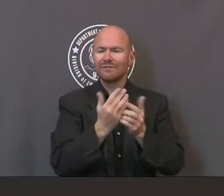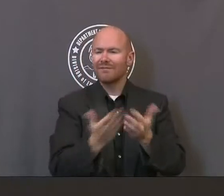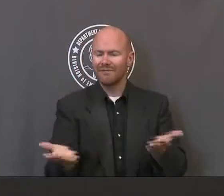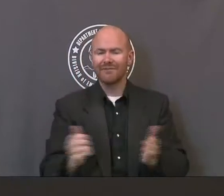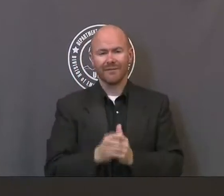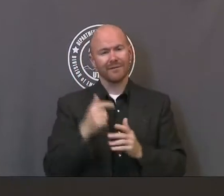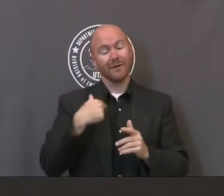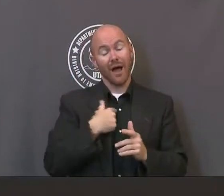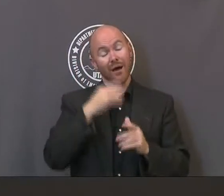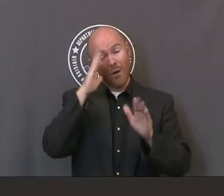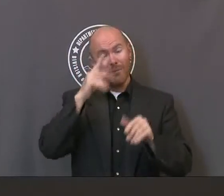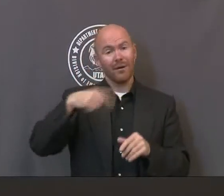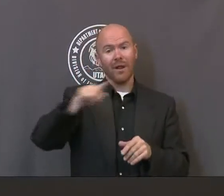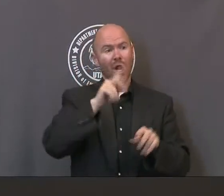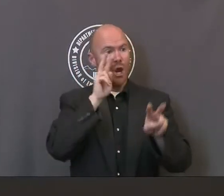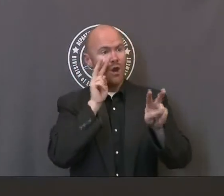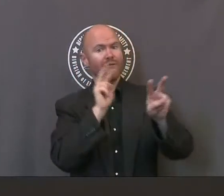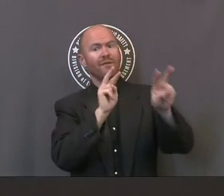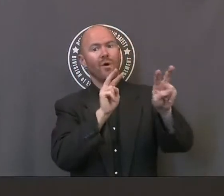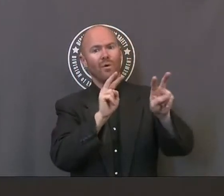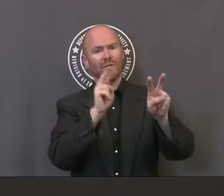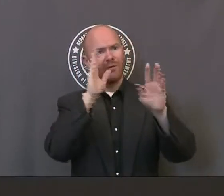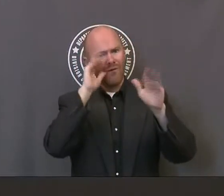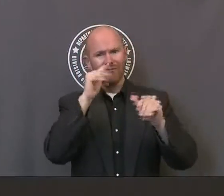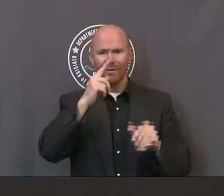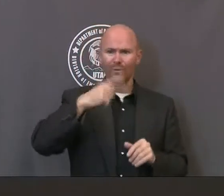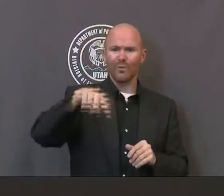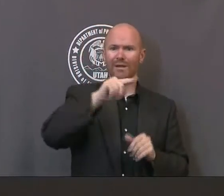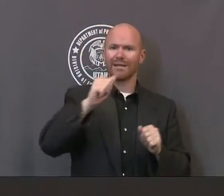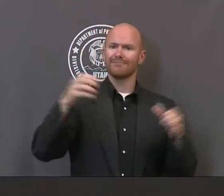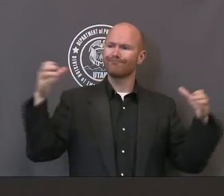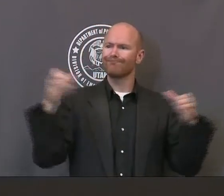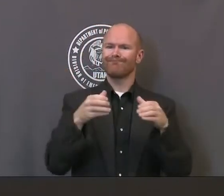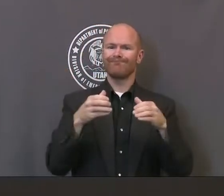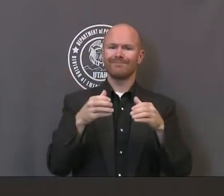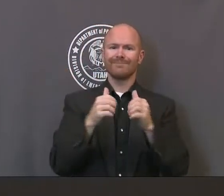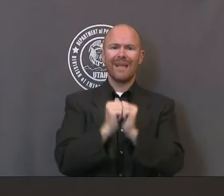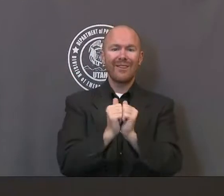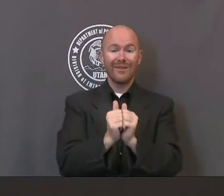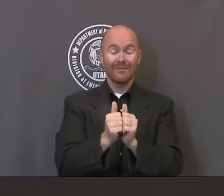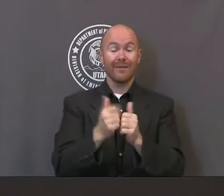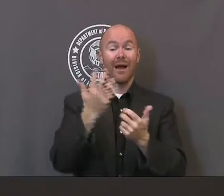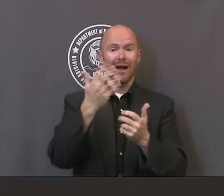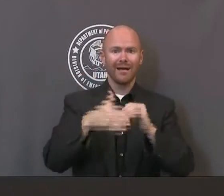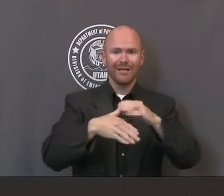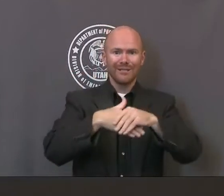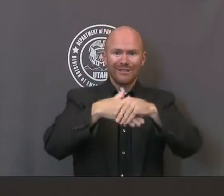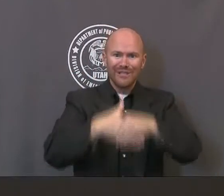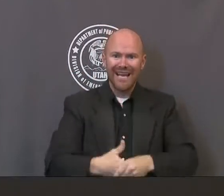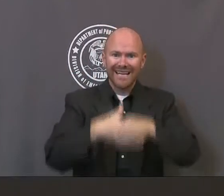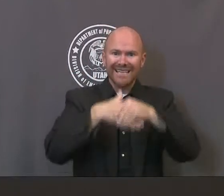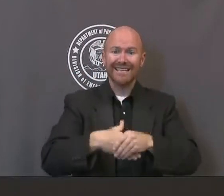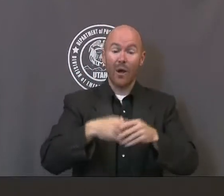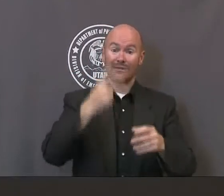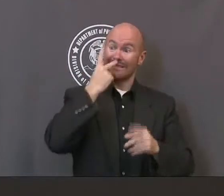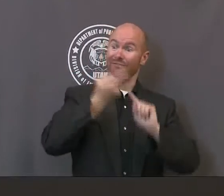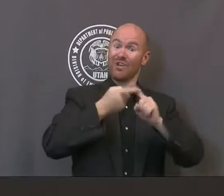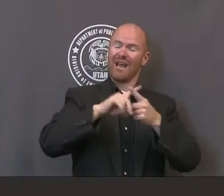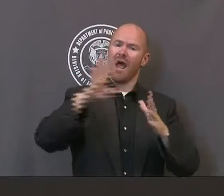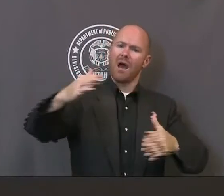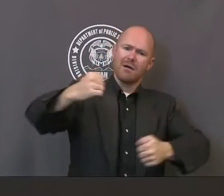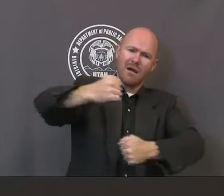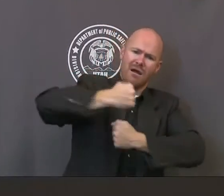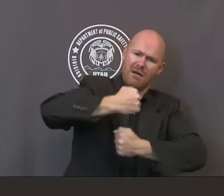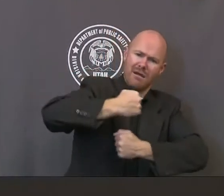forward to the day where we can once again see each other's faces, shake each other's hands, hug each other, and do so